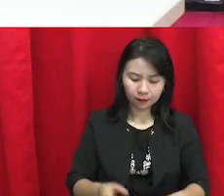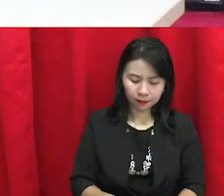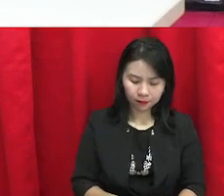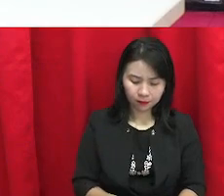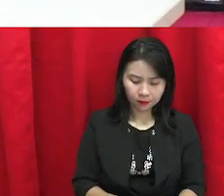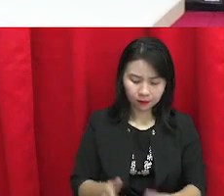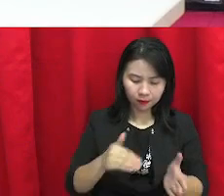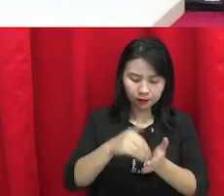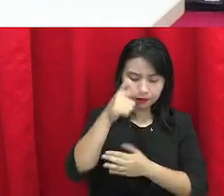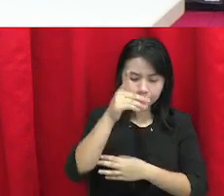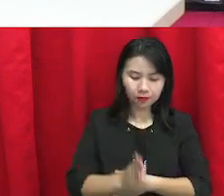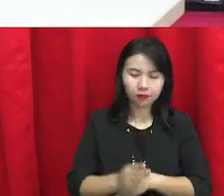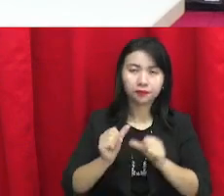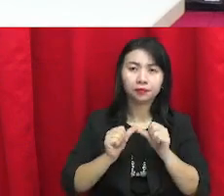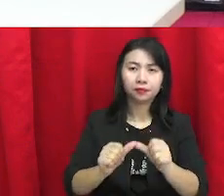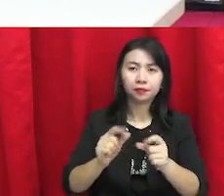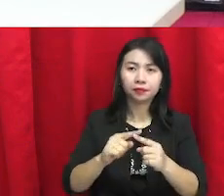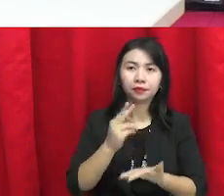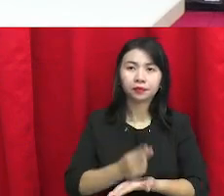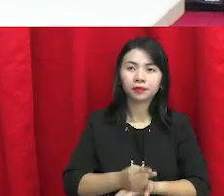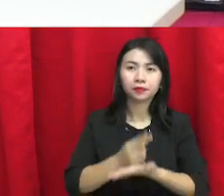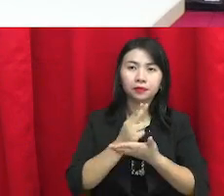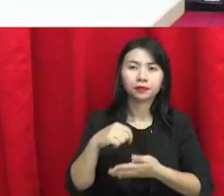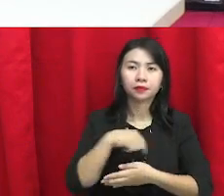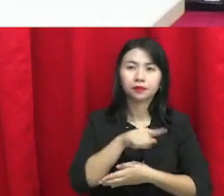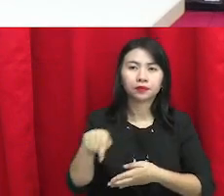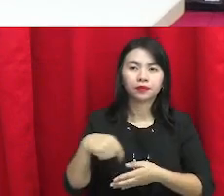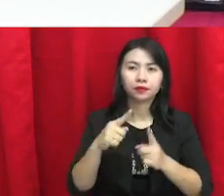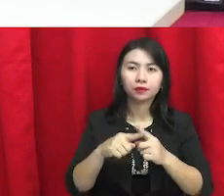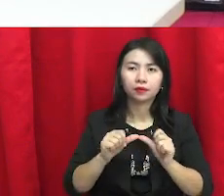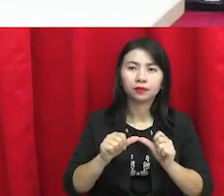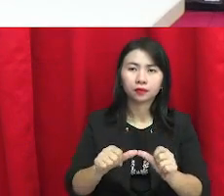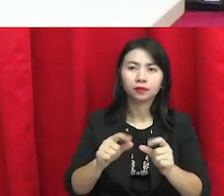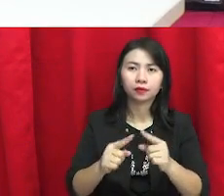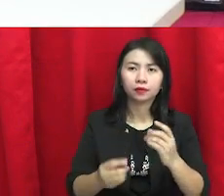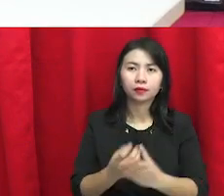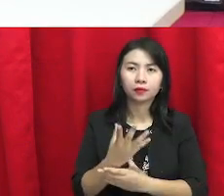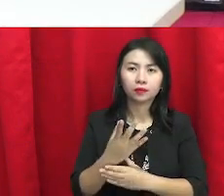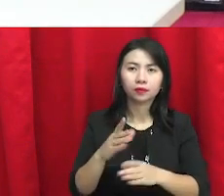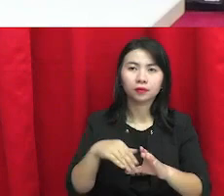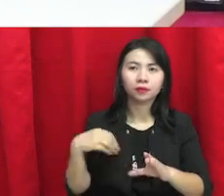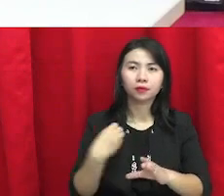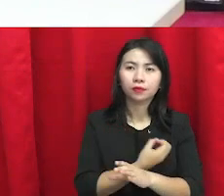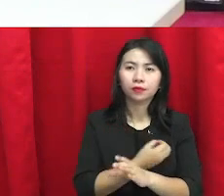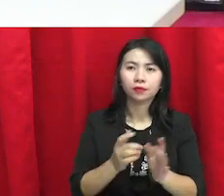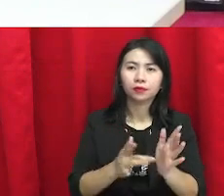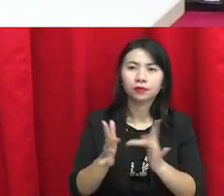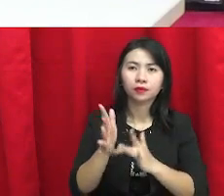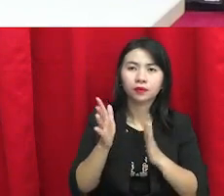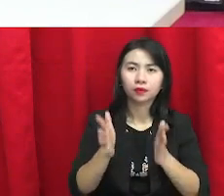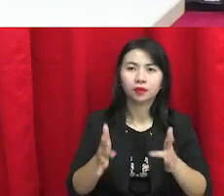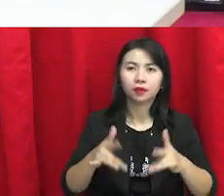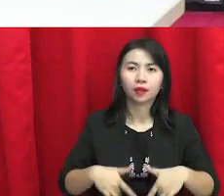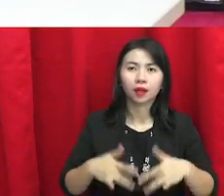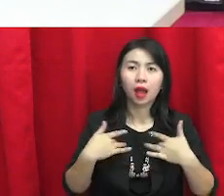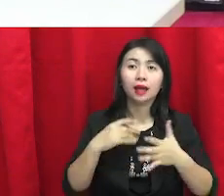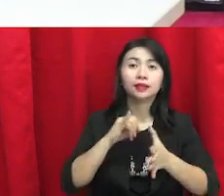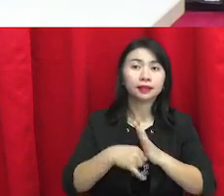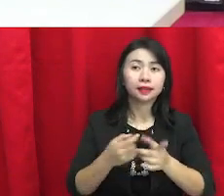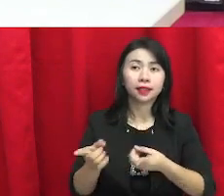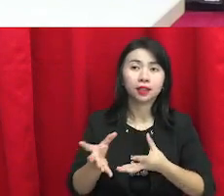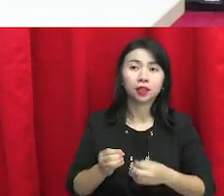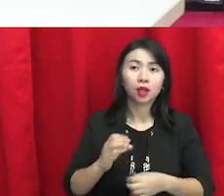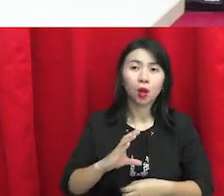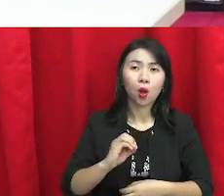will continually help us na patuloy tayong lumago sa buhay po natin bilang isang Kristiyano. Just comment down sa